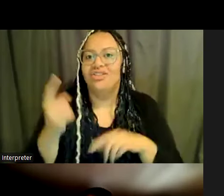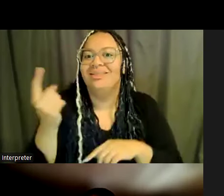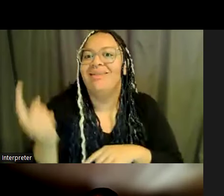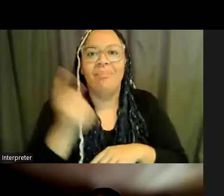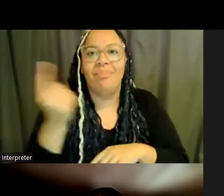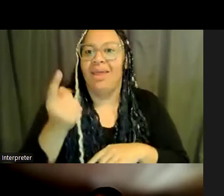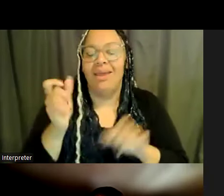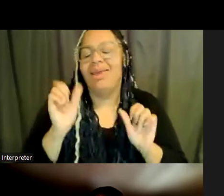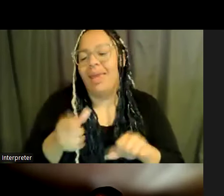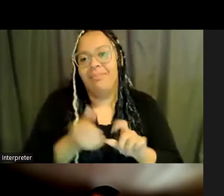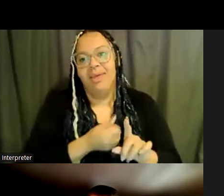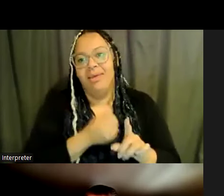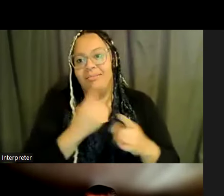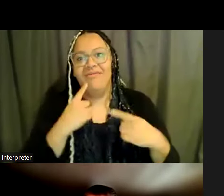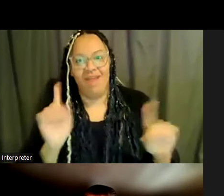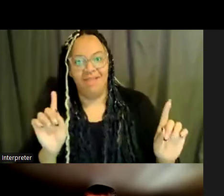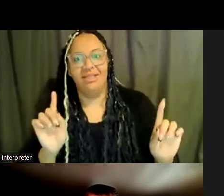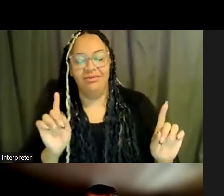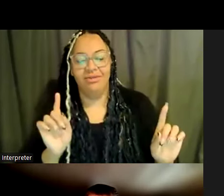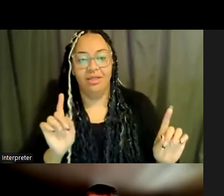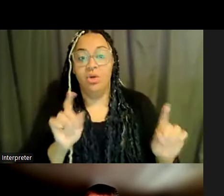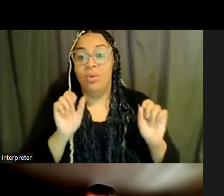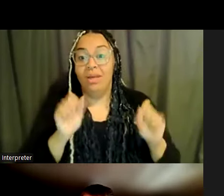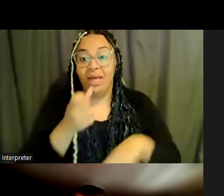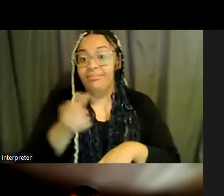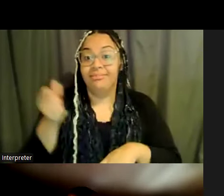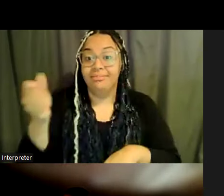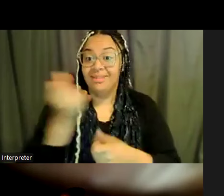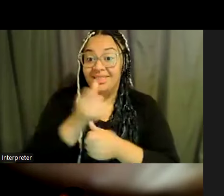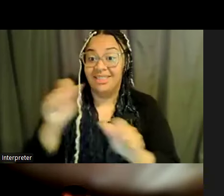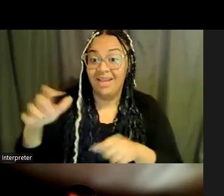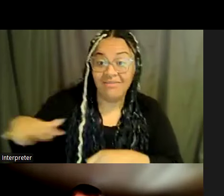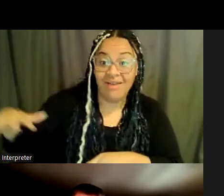We can put the person in a safer environment. I would